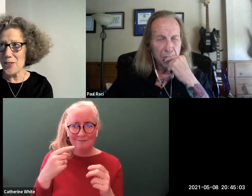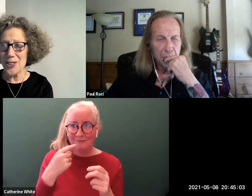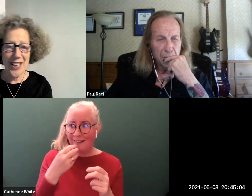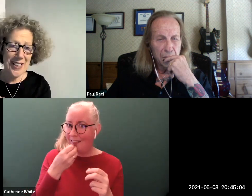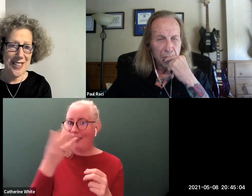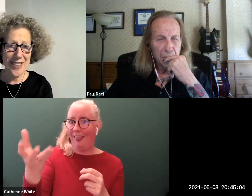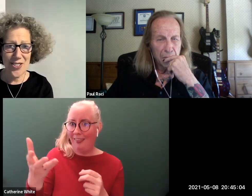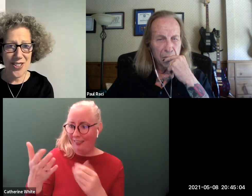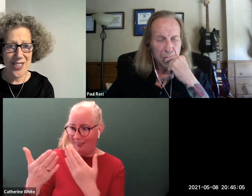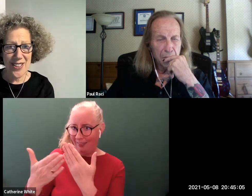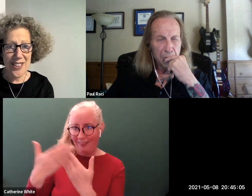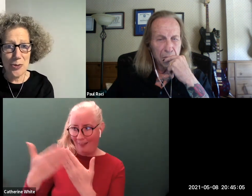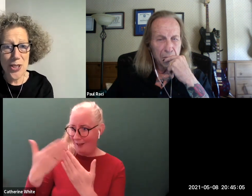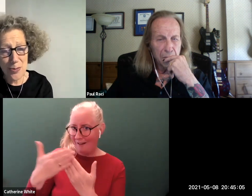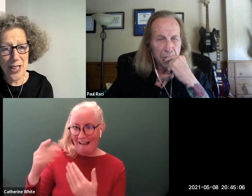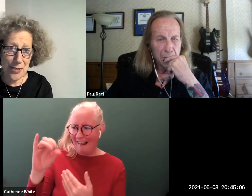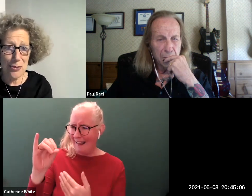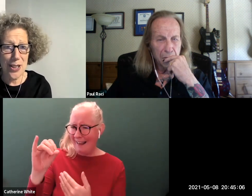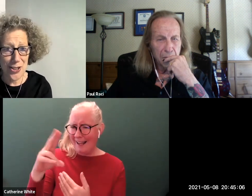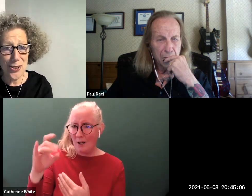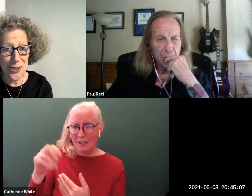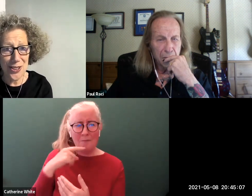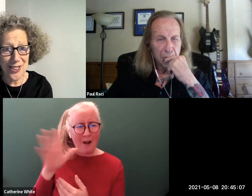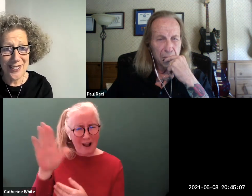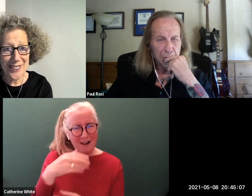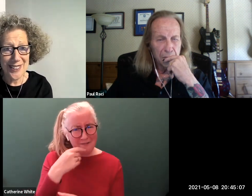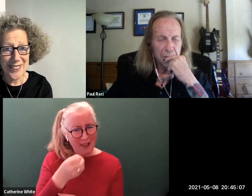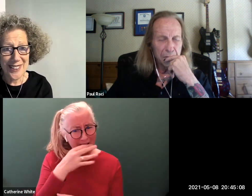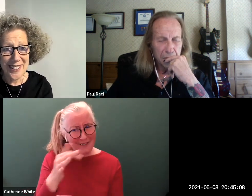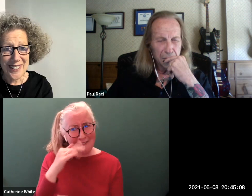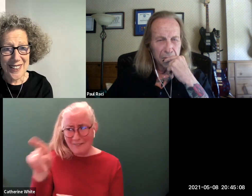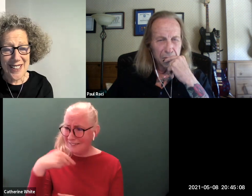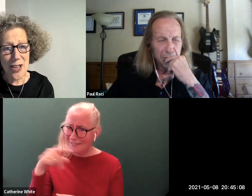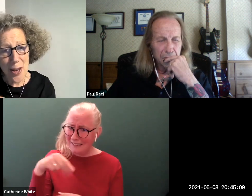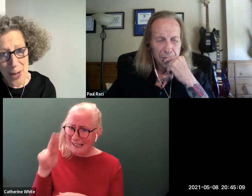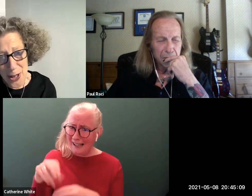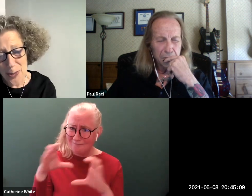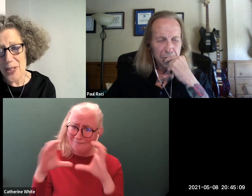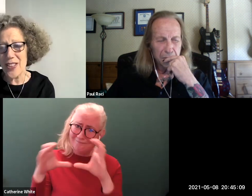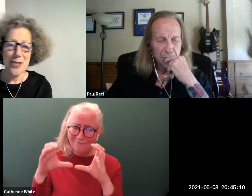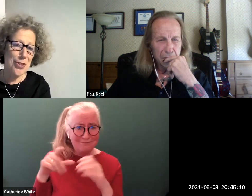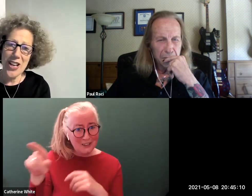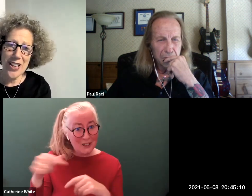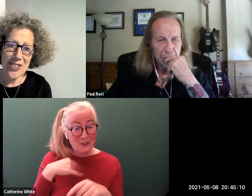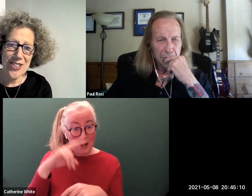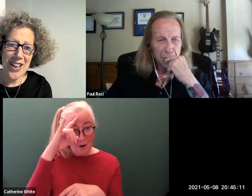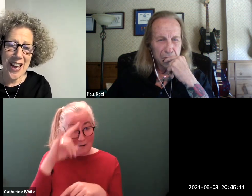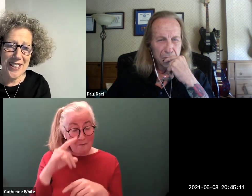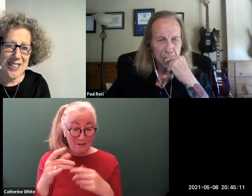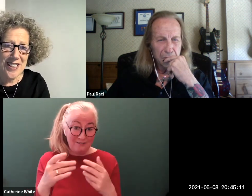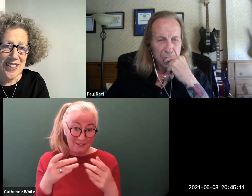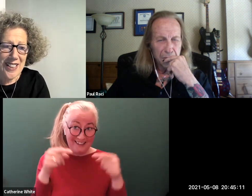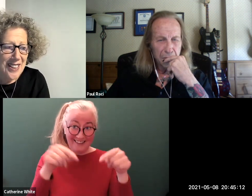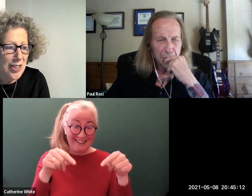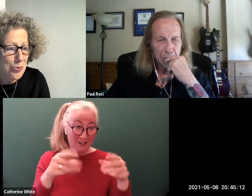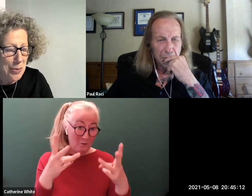that total innocence, just wouldn't it be lovely if we could talk? So I'm hoping things will change